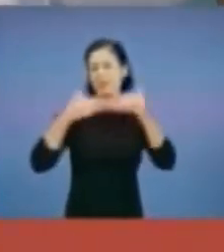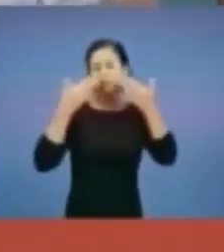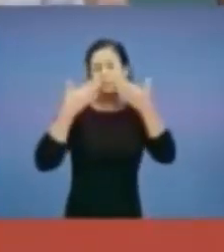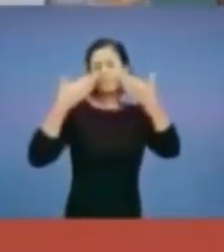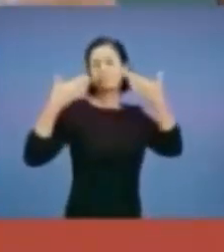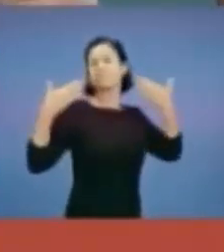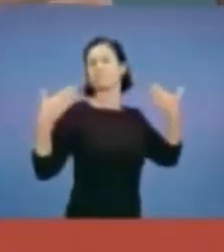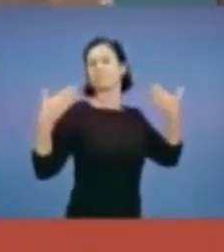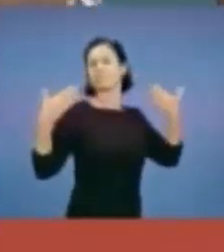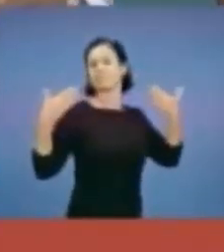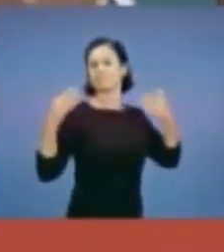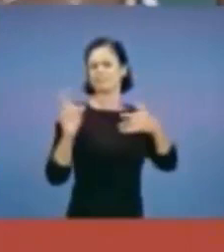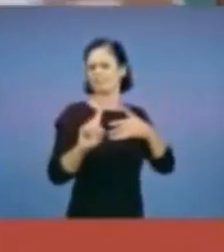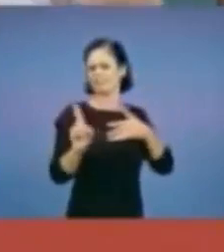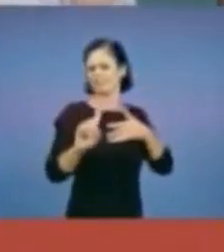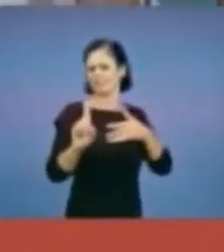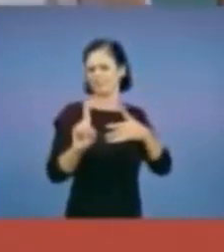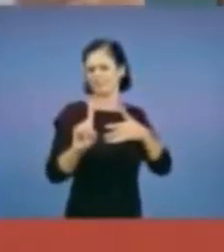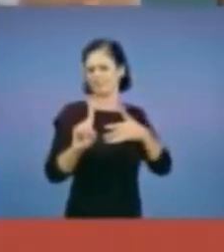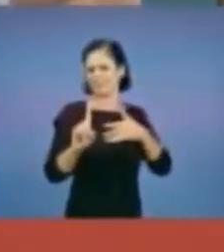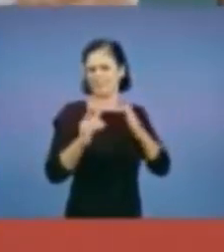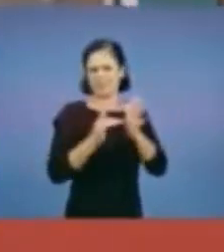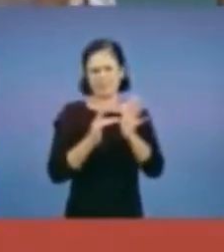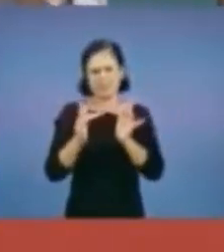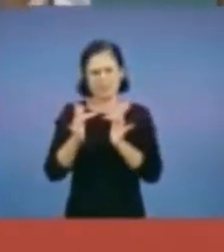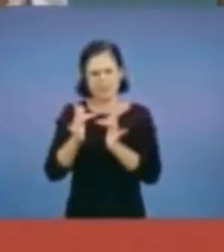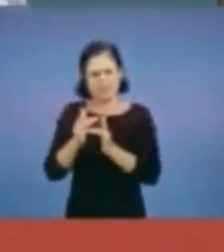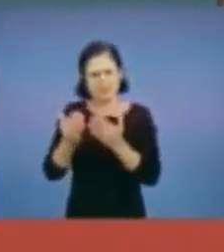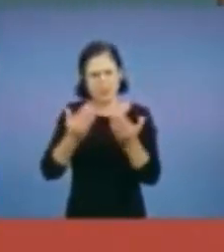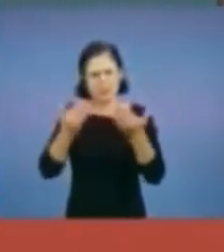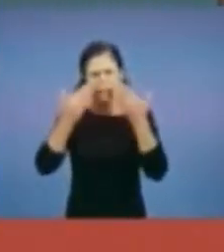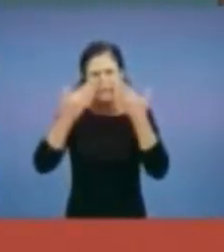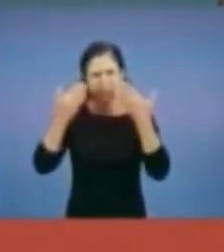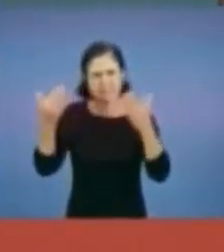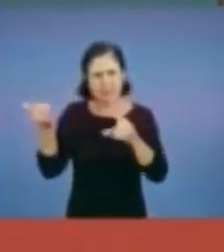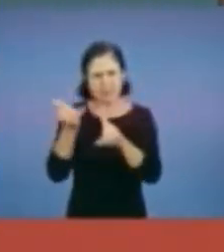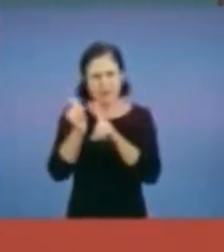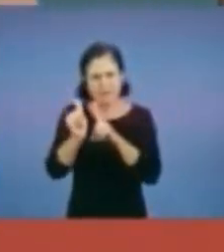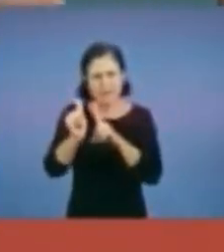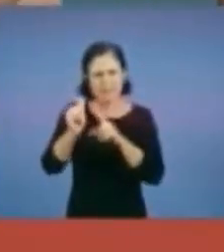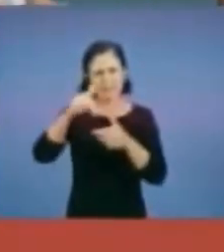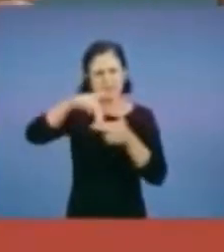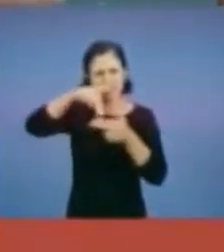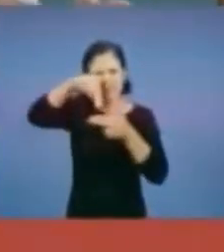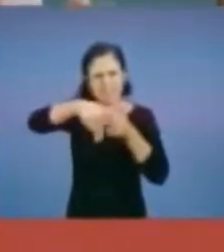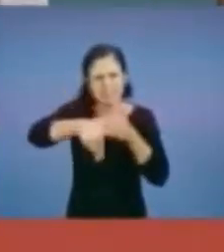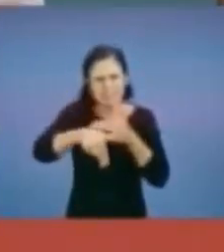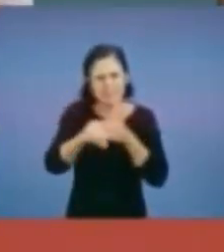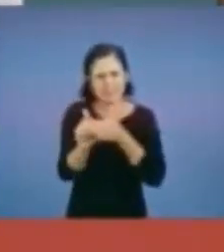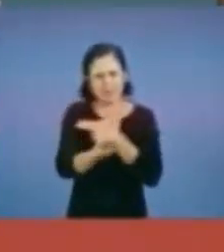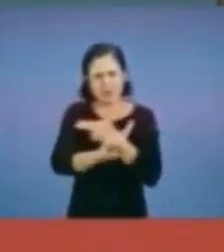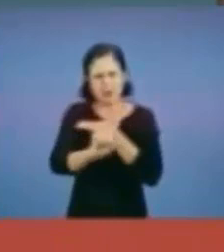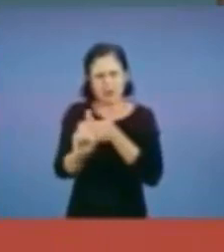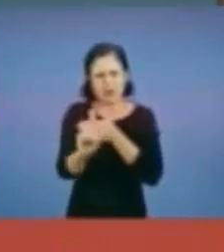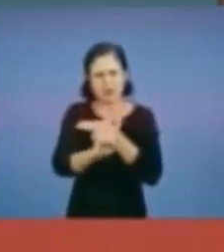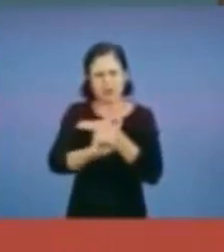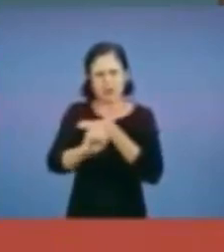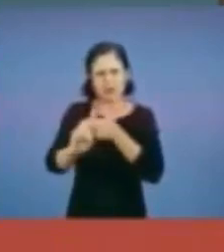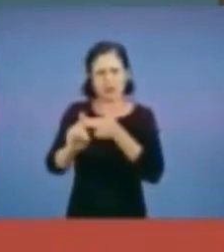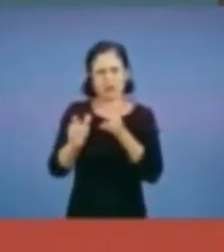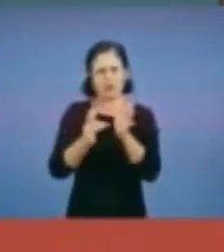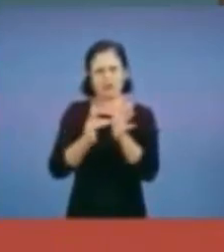in the Bible, because it was not Jesus who was presenting himself. It was not a prophet Nazareth that was presenting himself. It was not the man